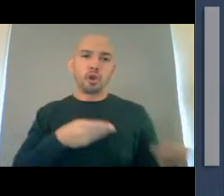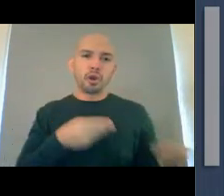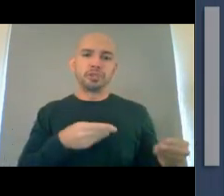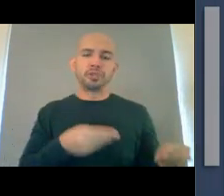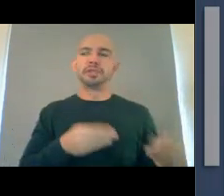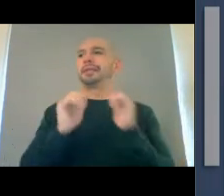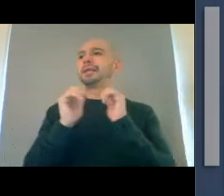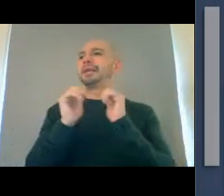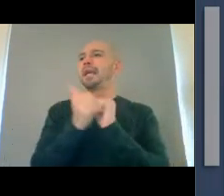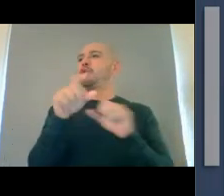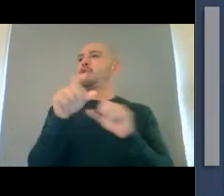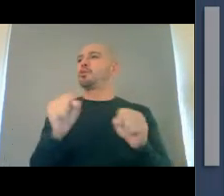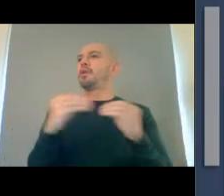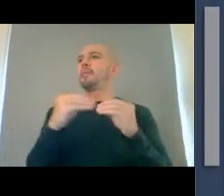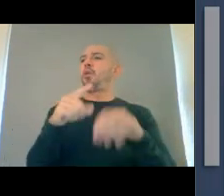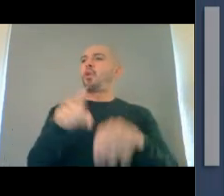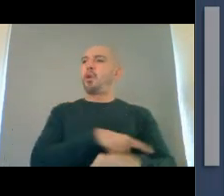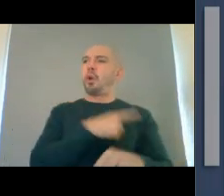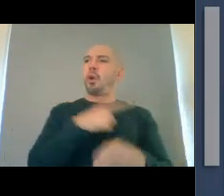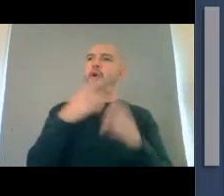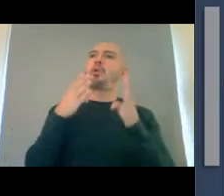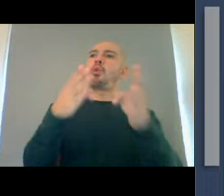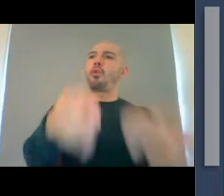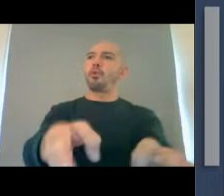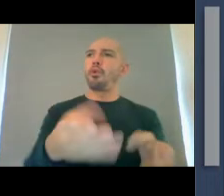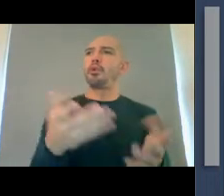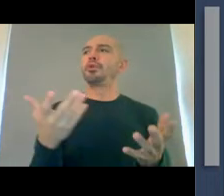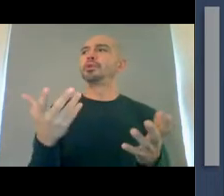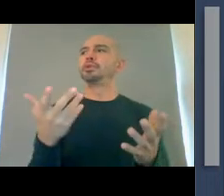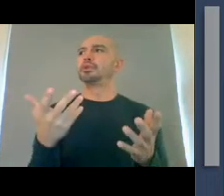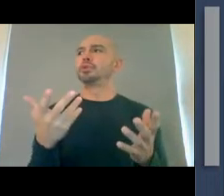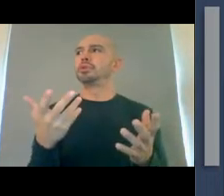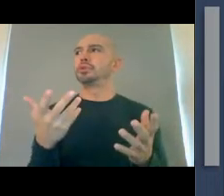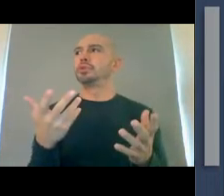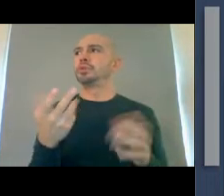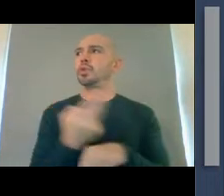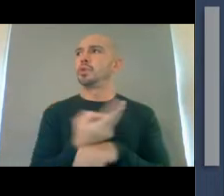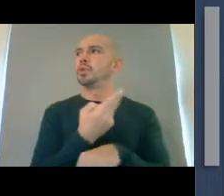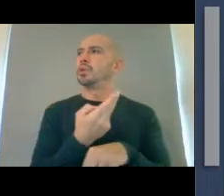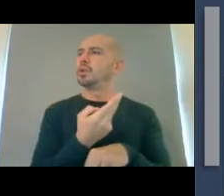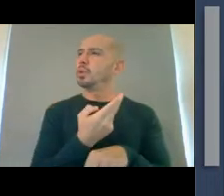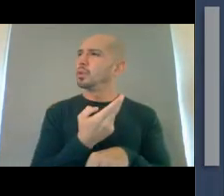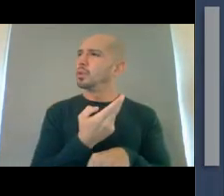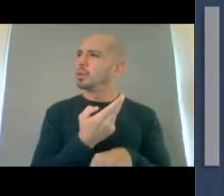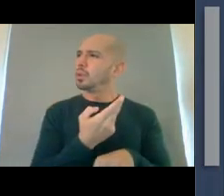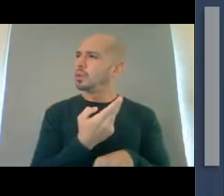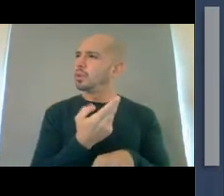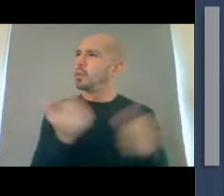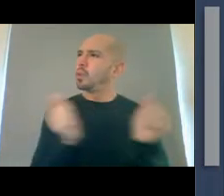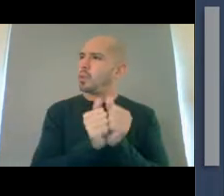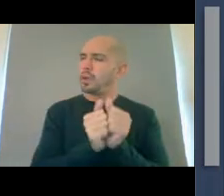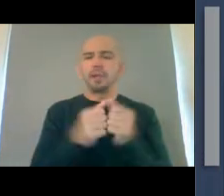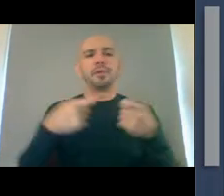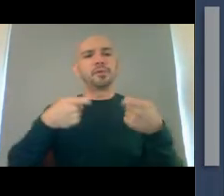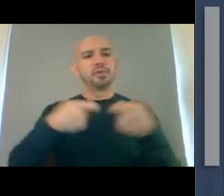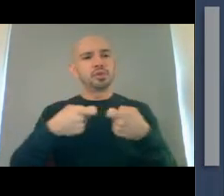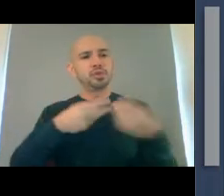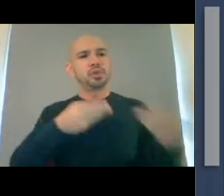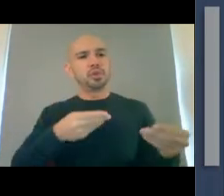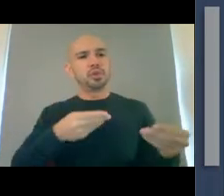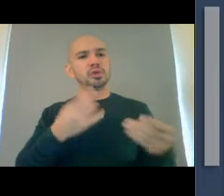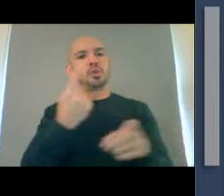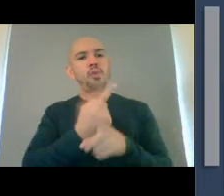have longer corridors be served by fueling and charging at the right place but it also